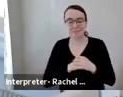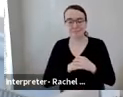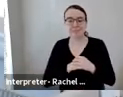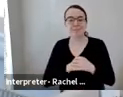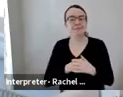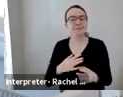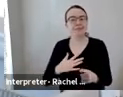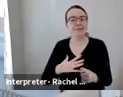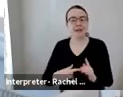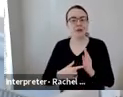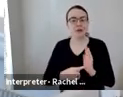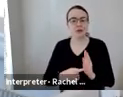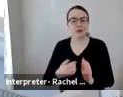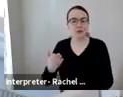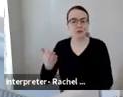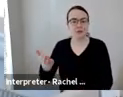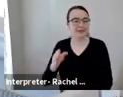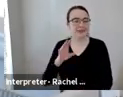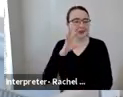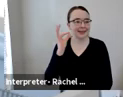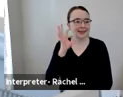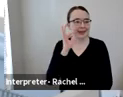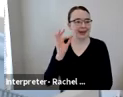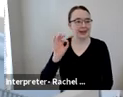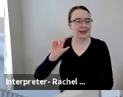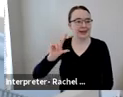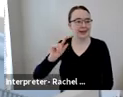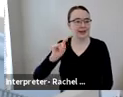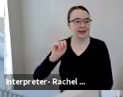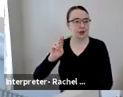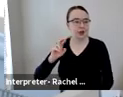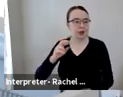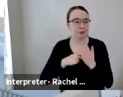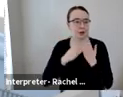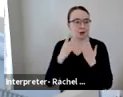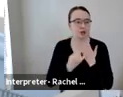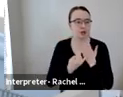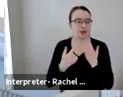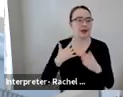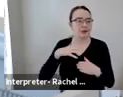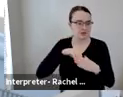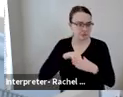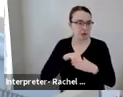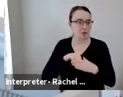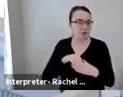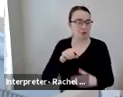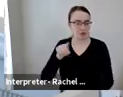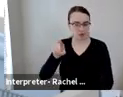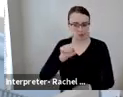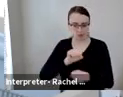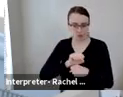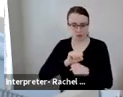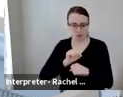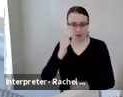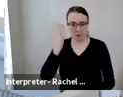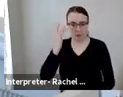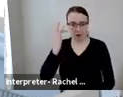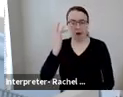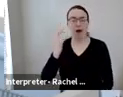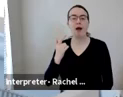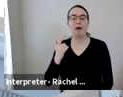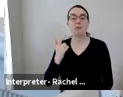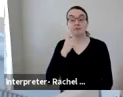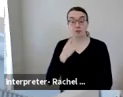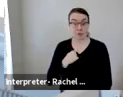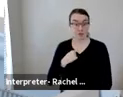show this kitty litter project that I was involved in. Because to me,